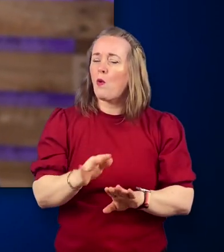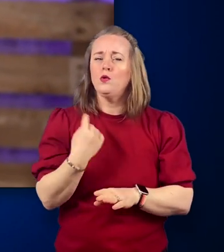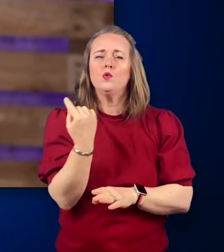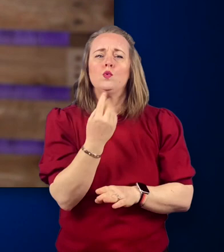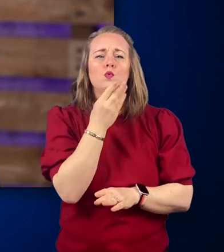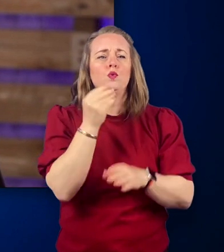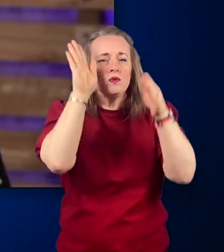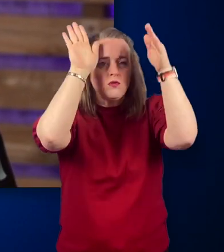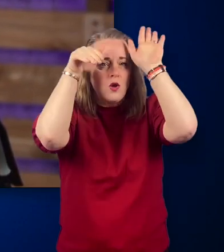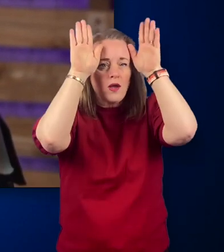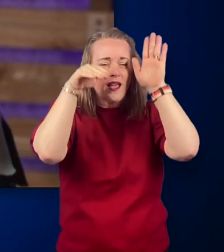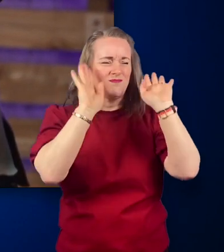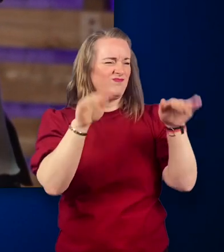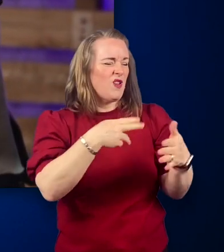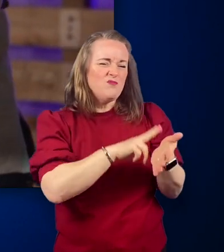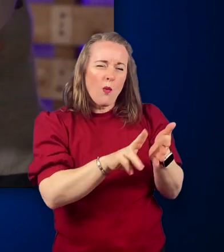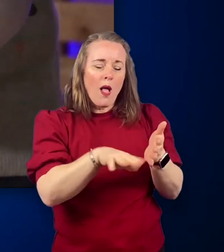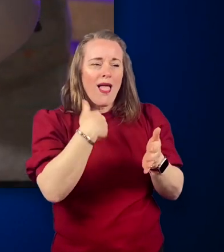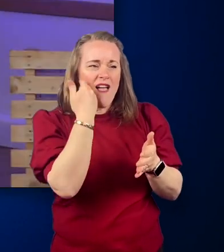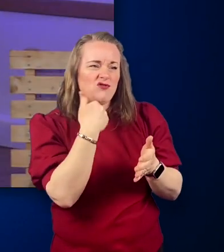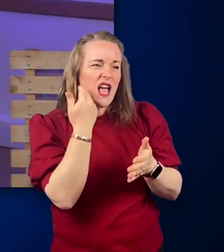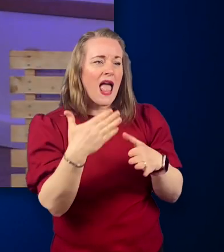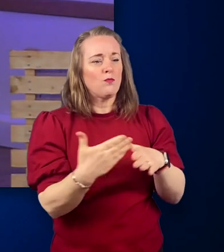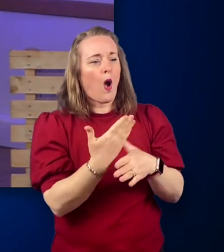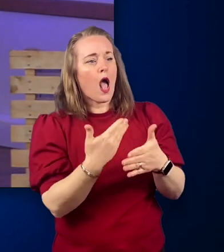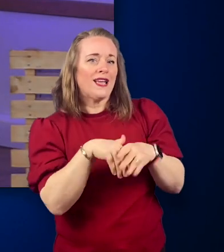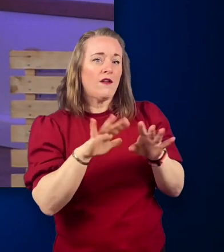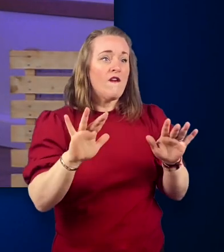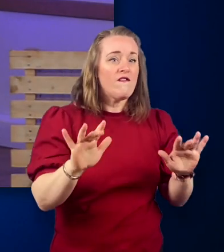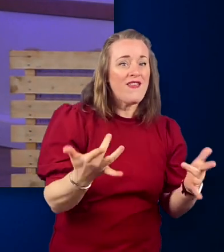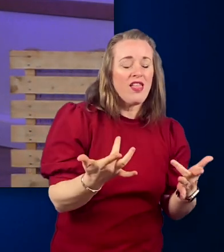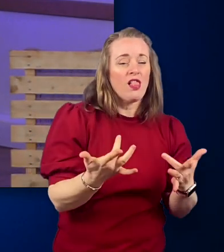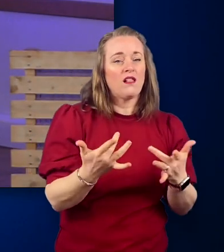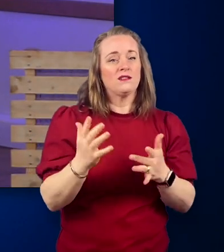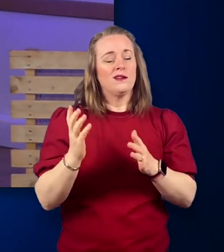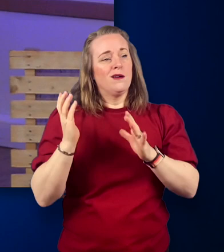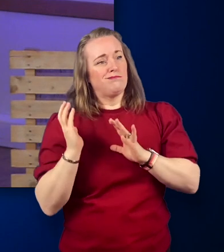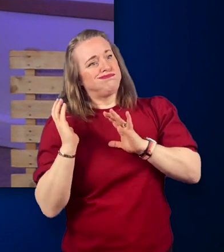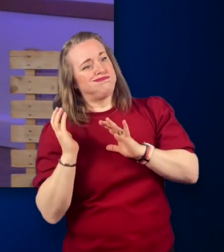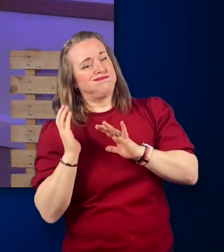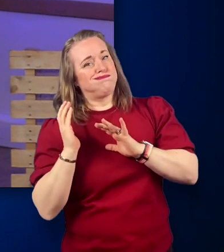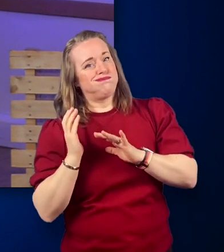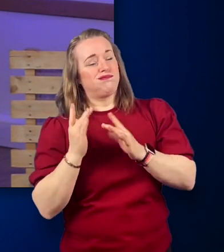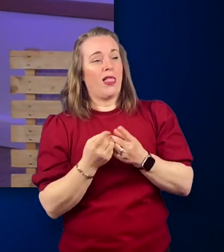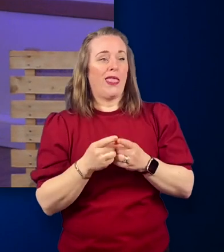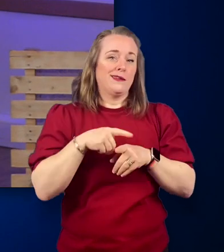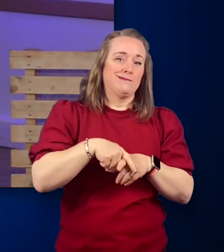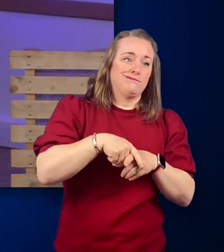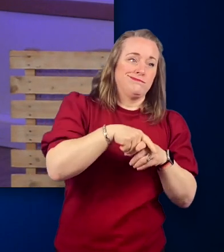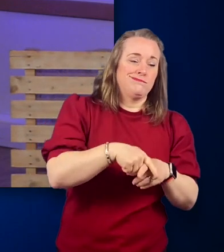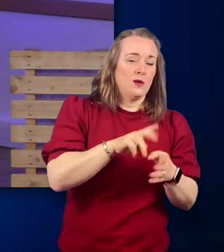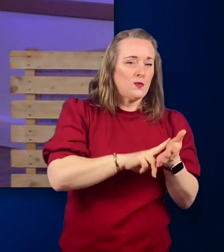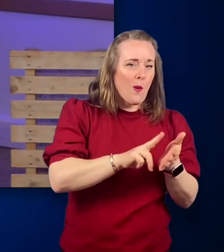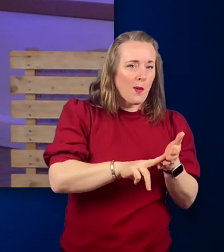their fields. They used them to carry stuff for them. And so Jesus was showing that he was the kind of king who was